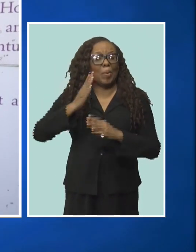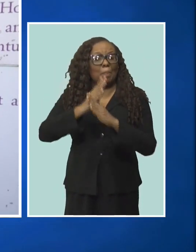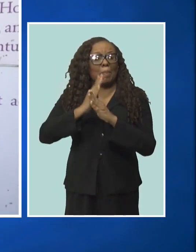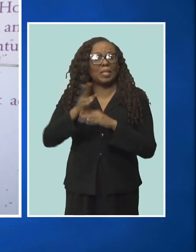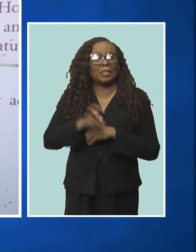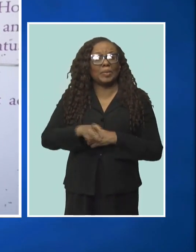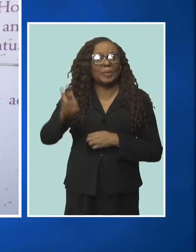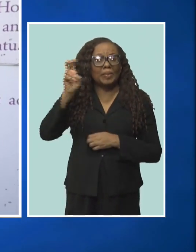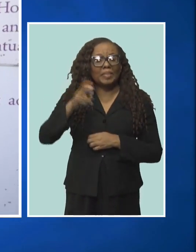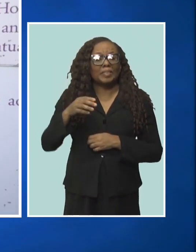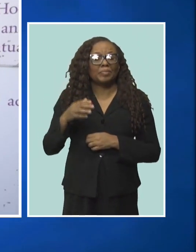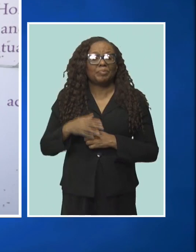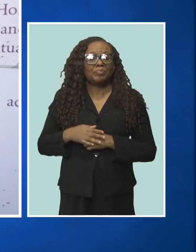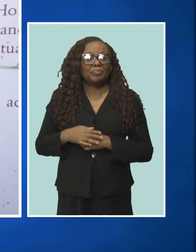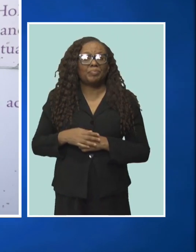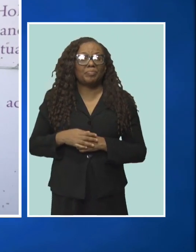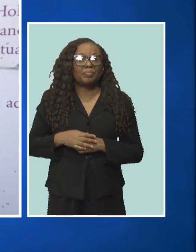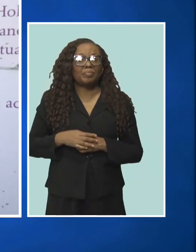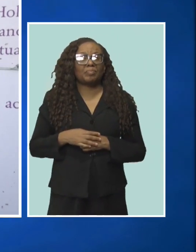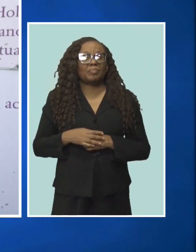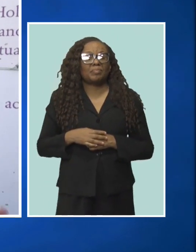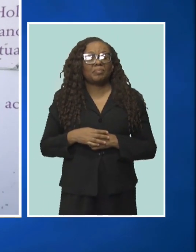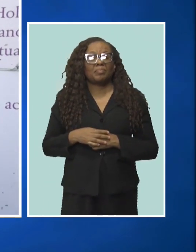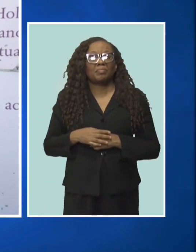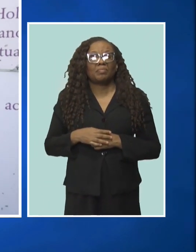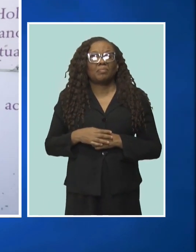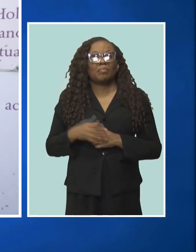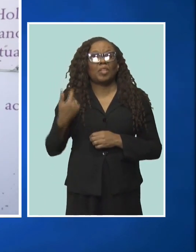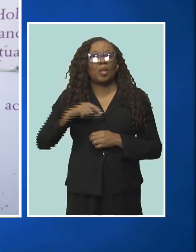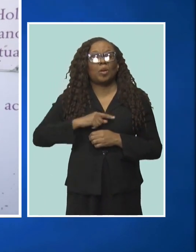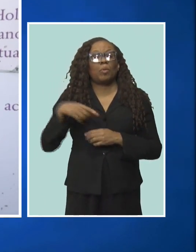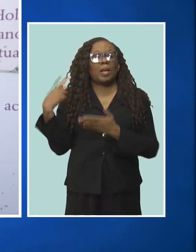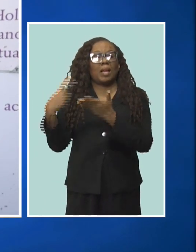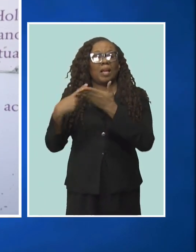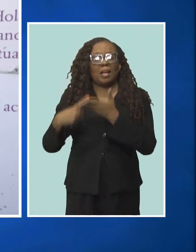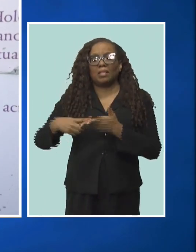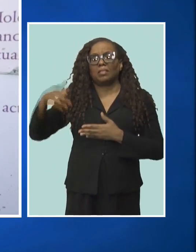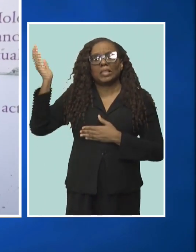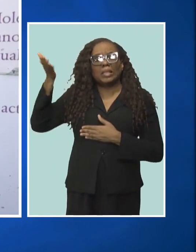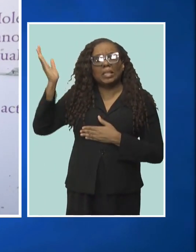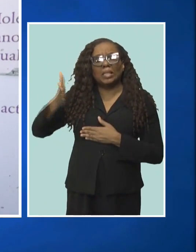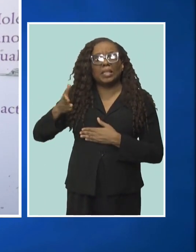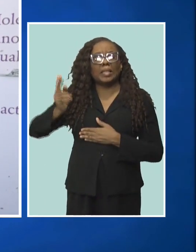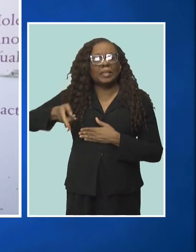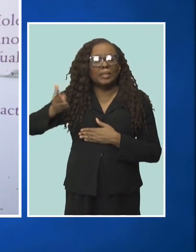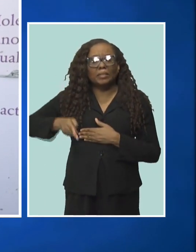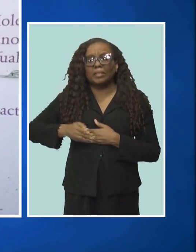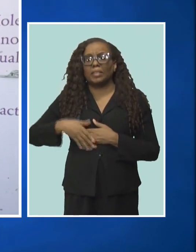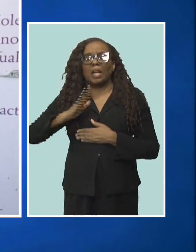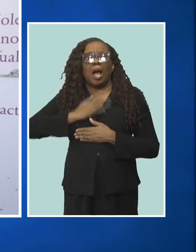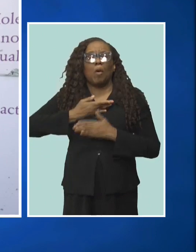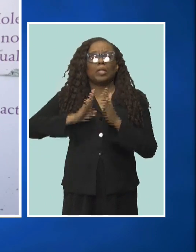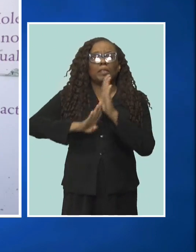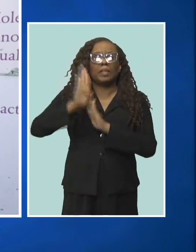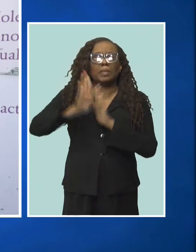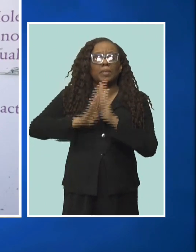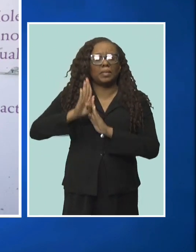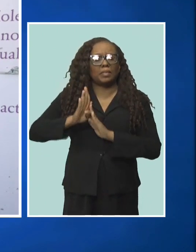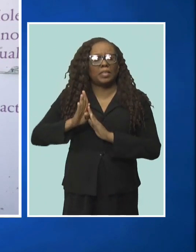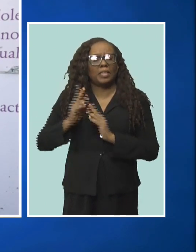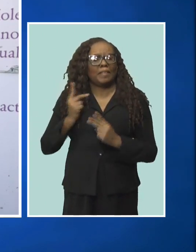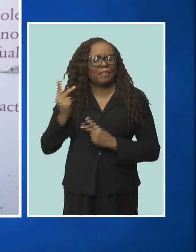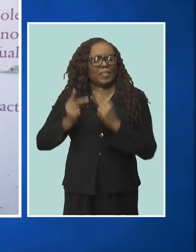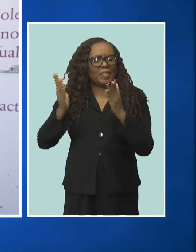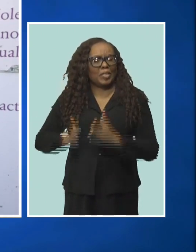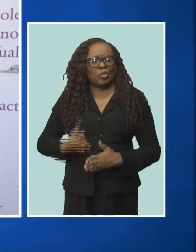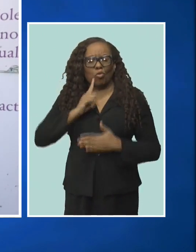back this year. Our lectures focus on talking about the history as well as the sustainable development. So our tourists really enjoyed those. They